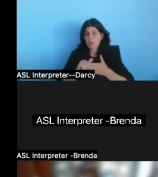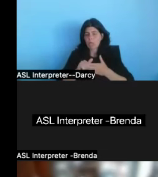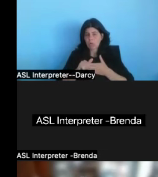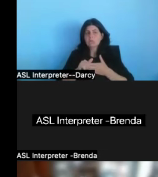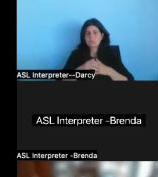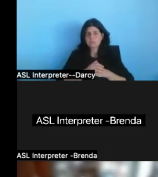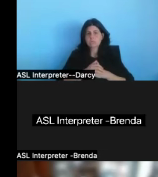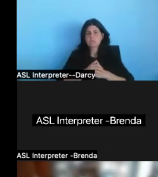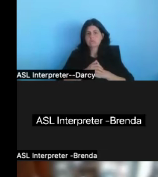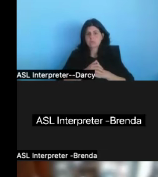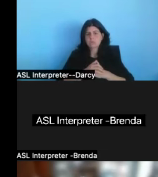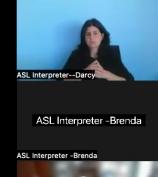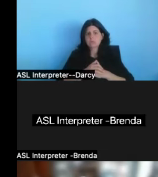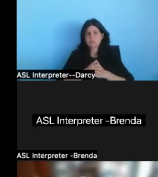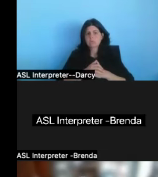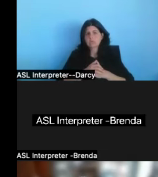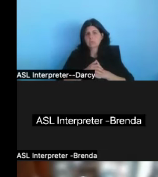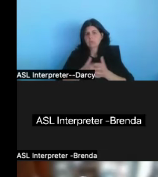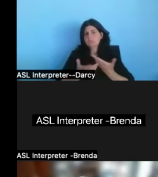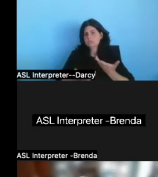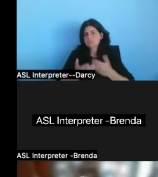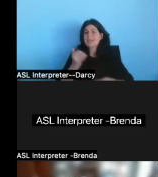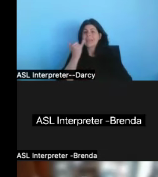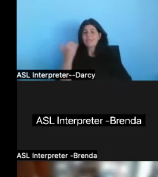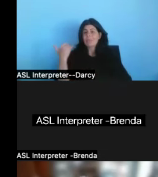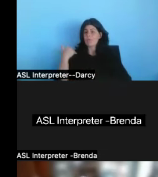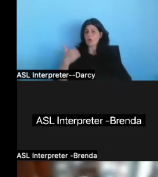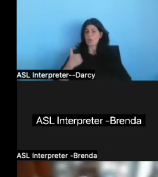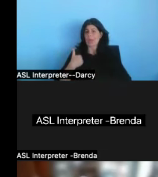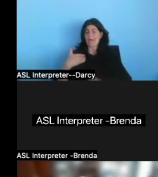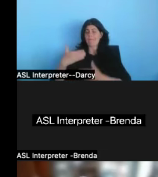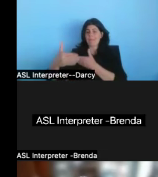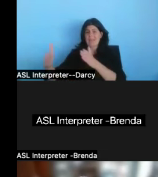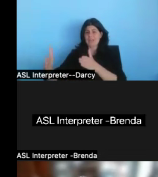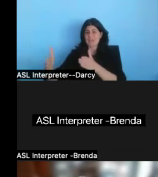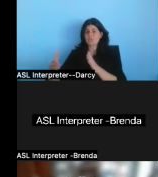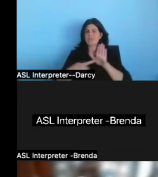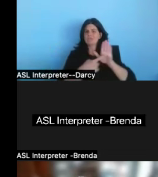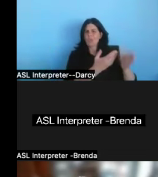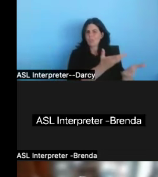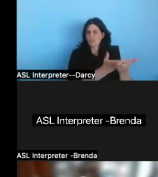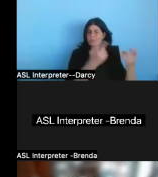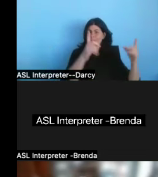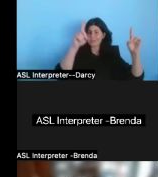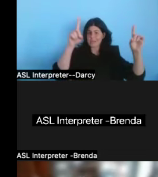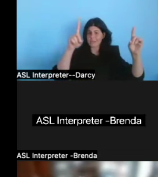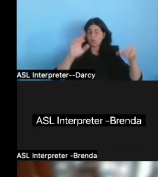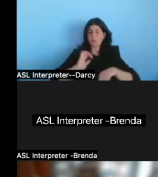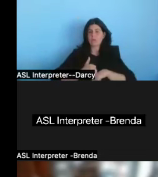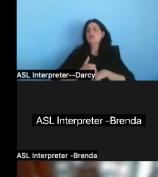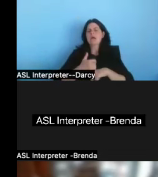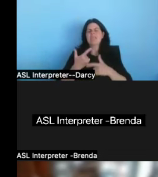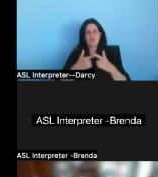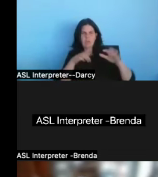have had a package before and showed you were successful in implementing it. And you'll be able to choose the items that you get, including